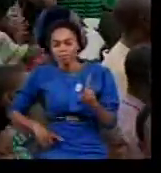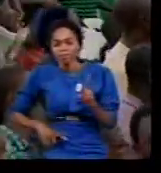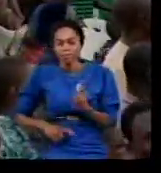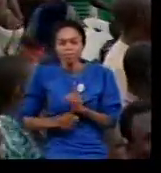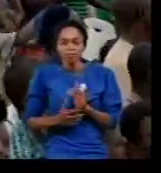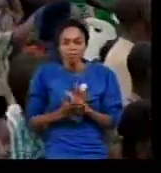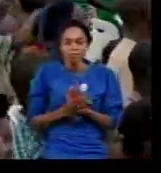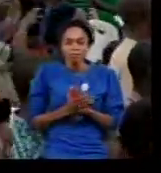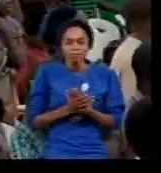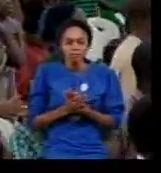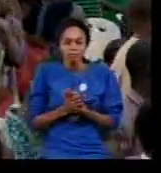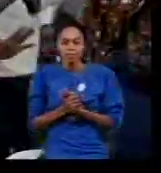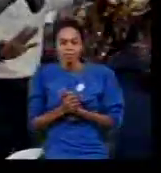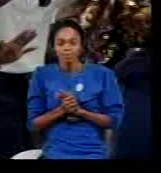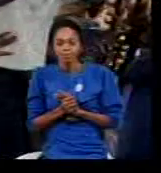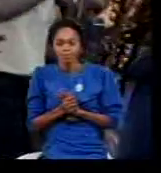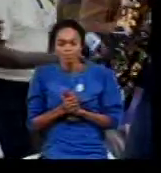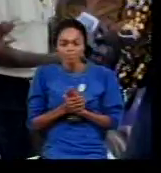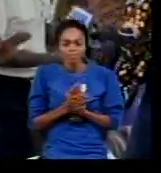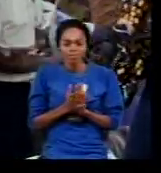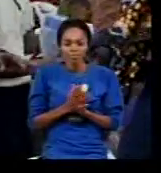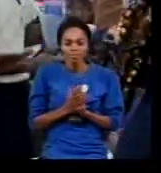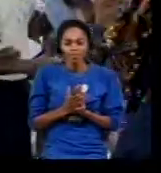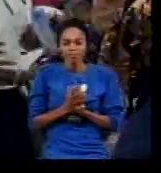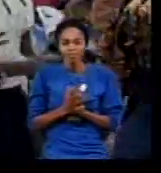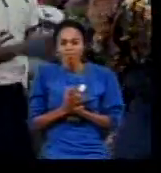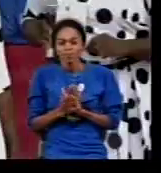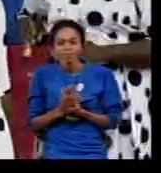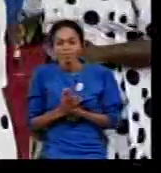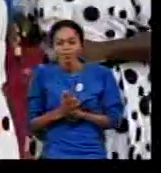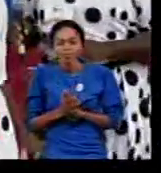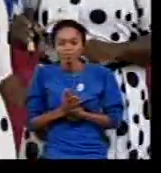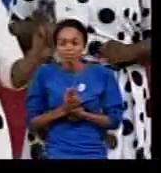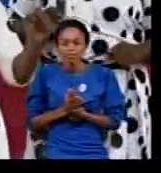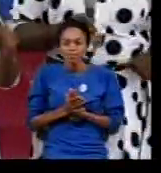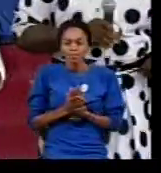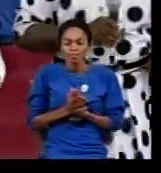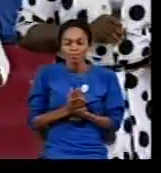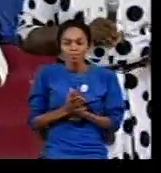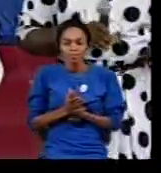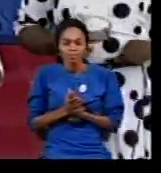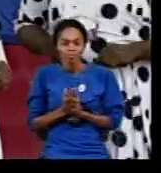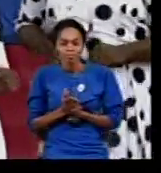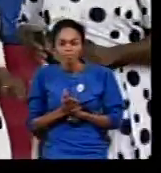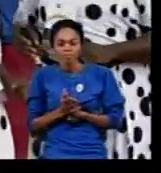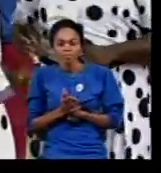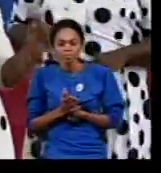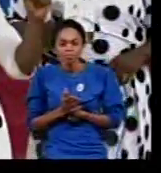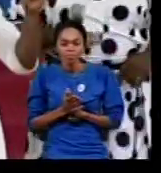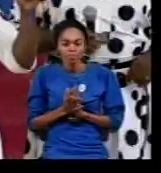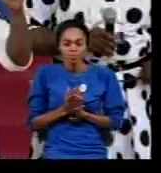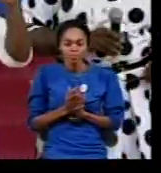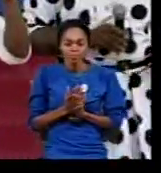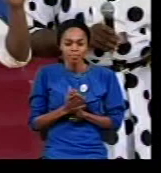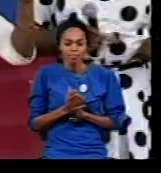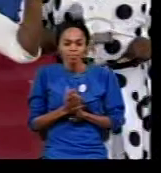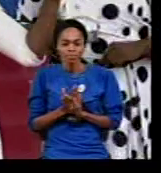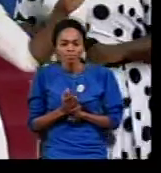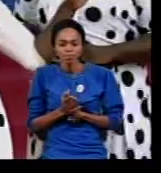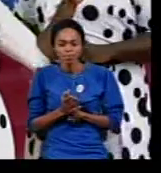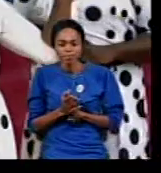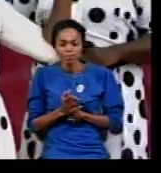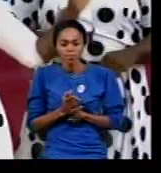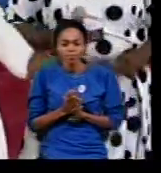Which people are that? Look at verse 11. As you look at verse 11, it says, and there came an angel of the Lord and sat